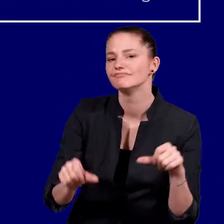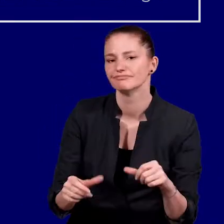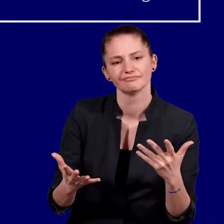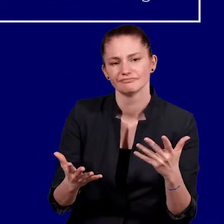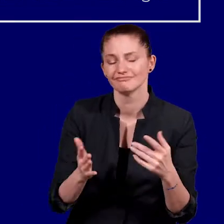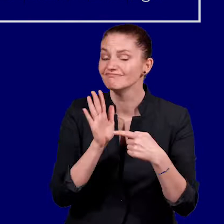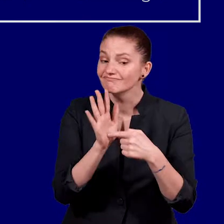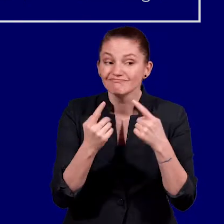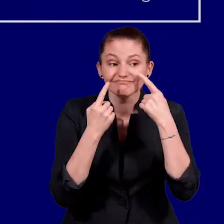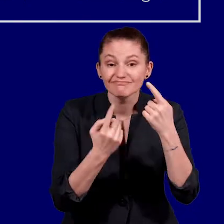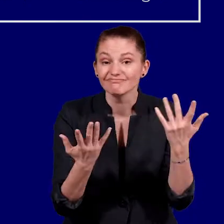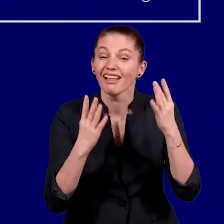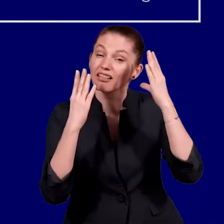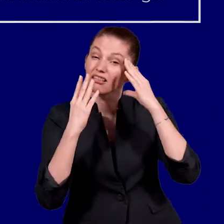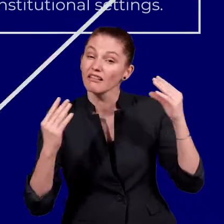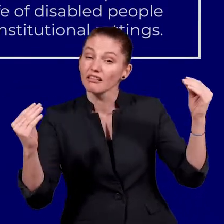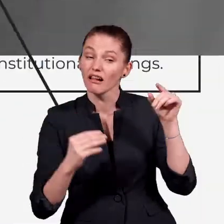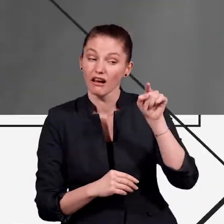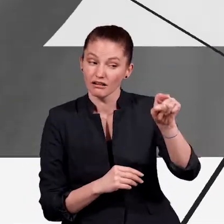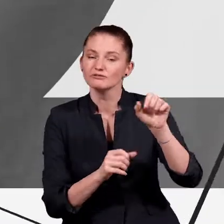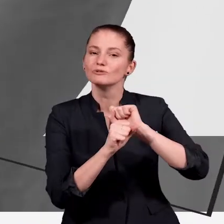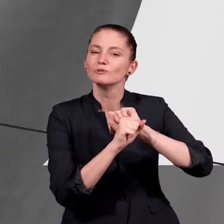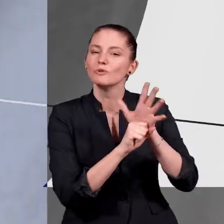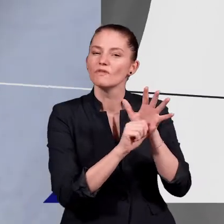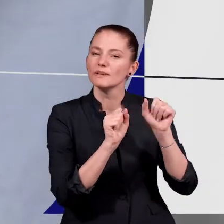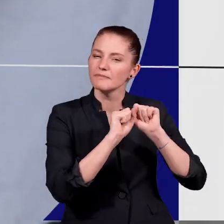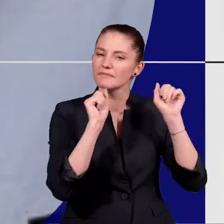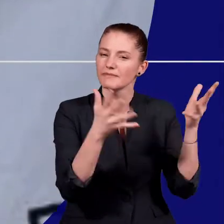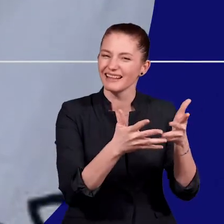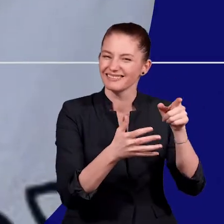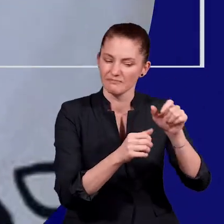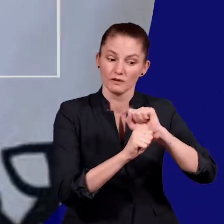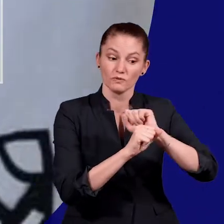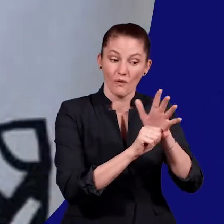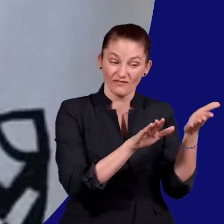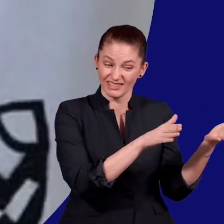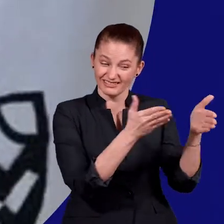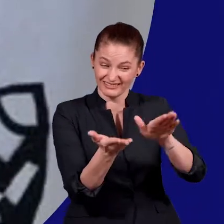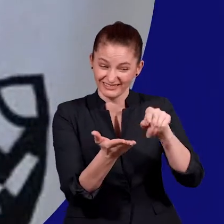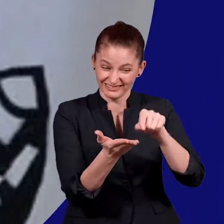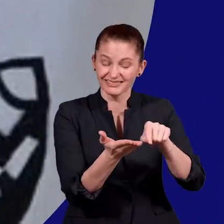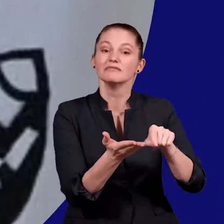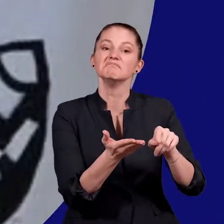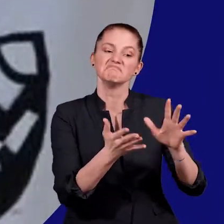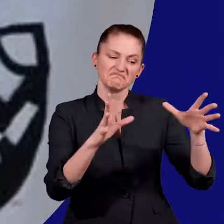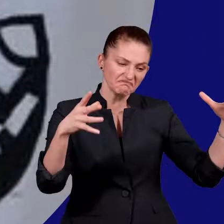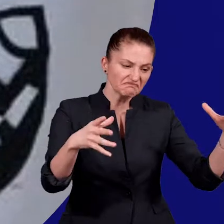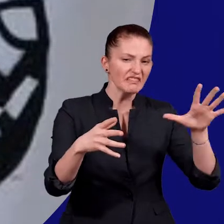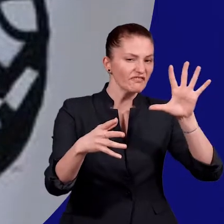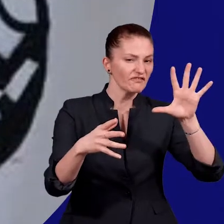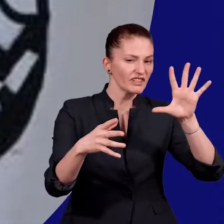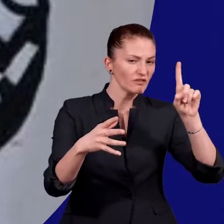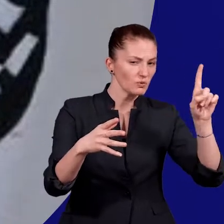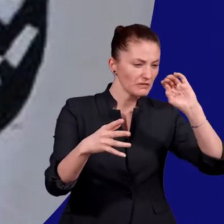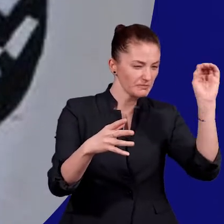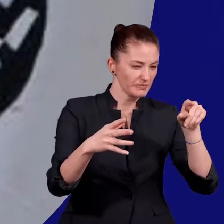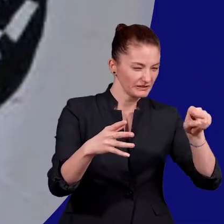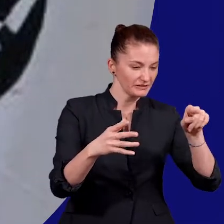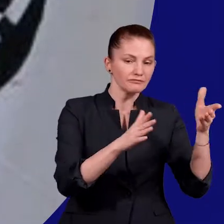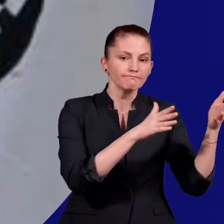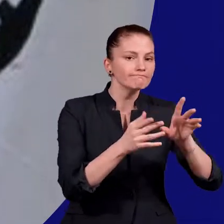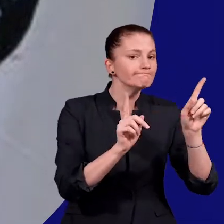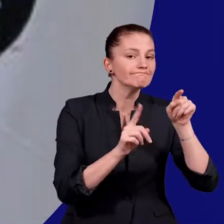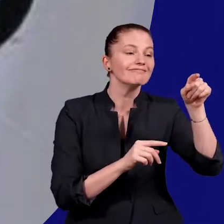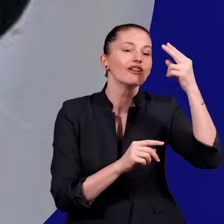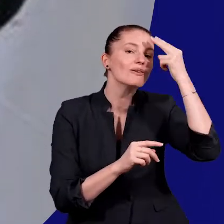in institutional settings. Fact. Deaths in nursing homes accounted for 51% of